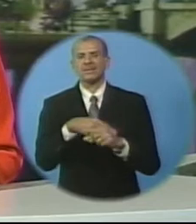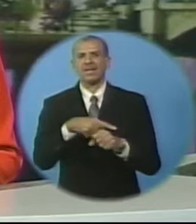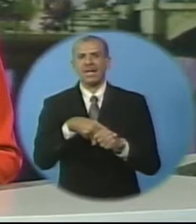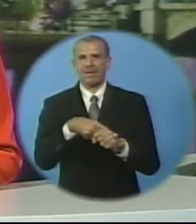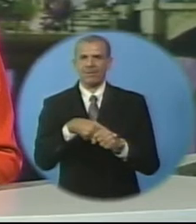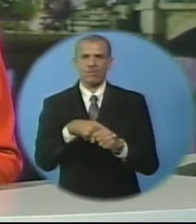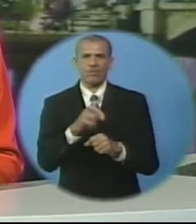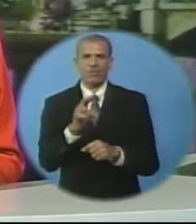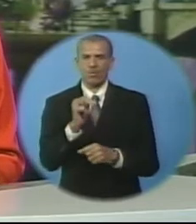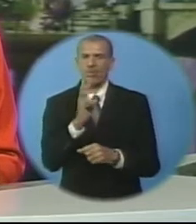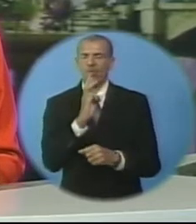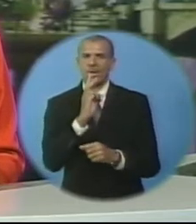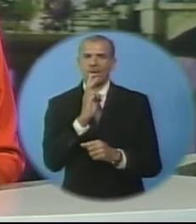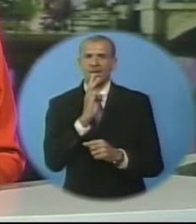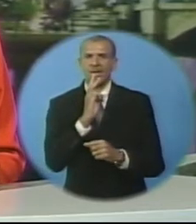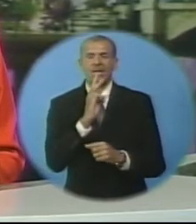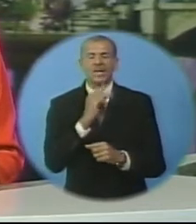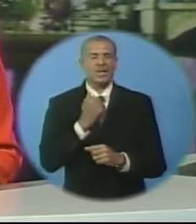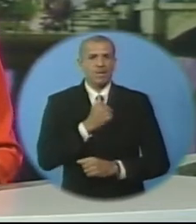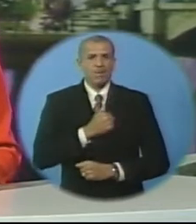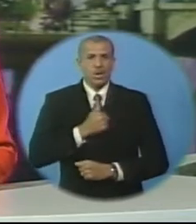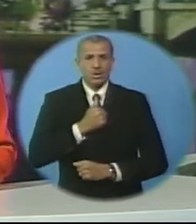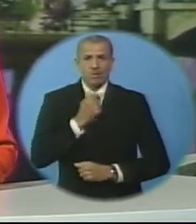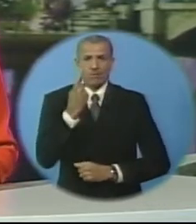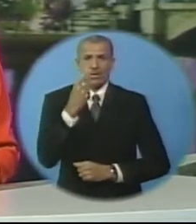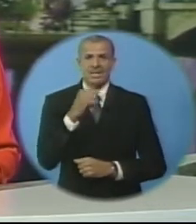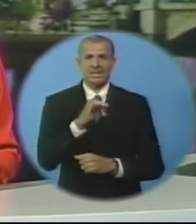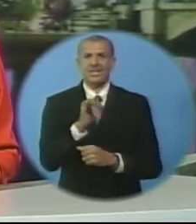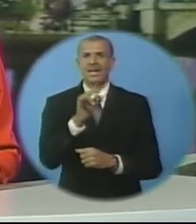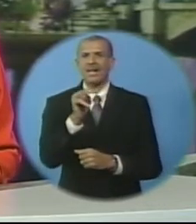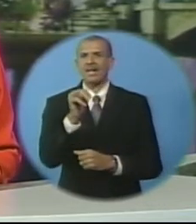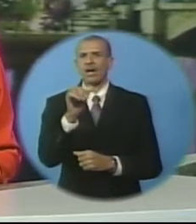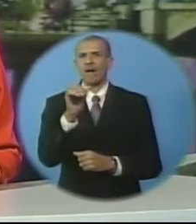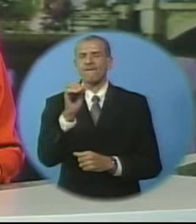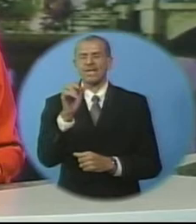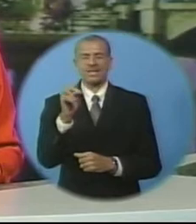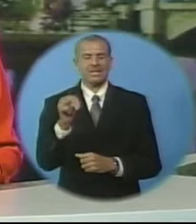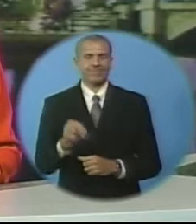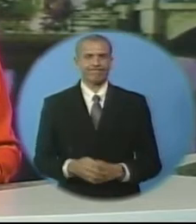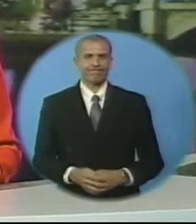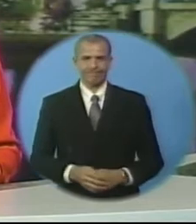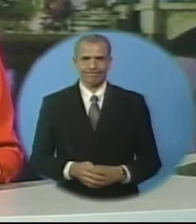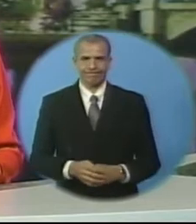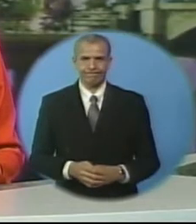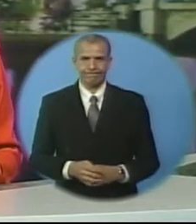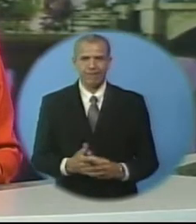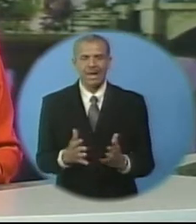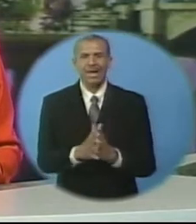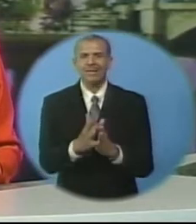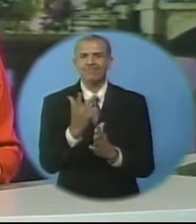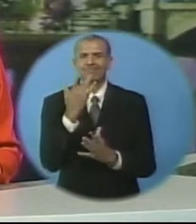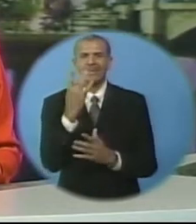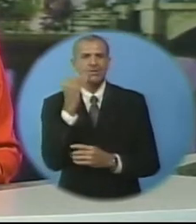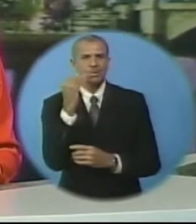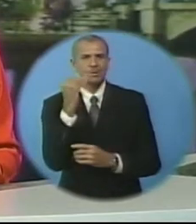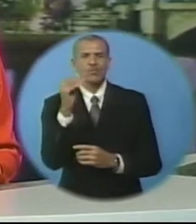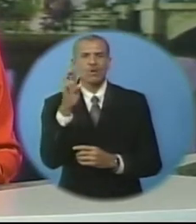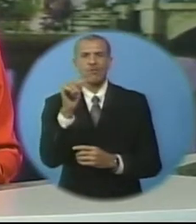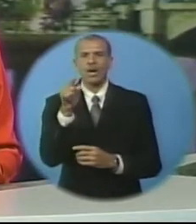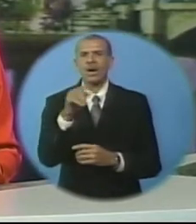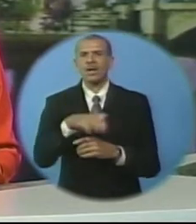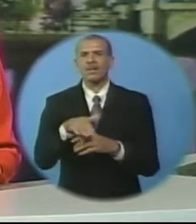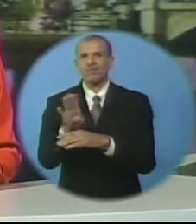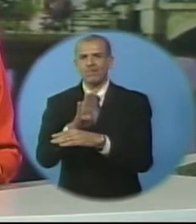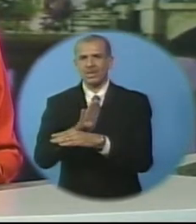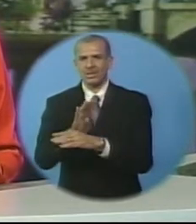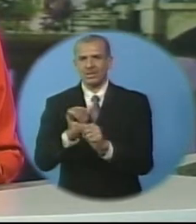The Barbados Water Authority apologizes for the inconvenience. Well, coming up, a taste of reggae on the beach. Stay